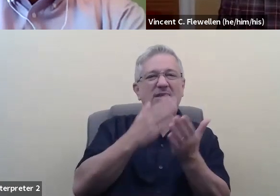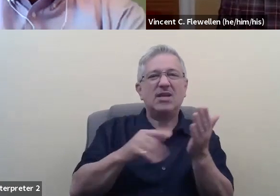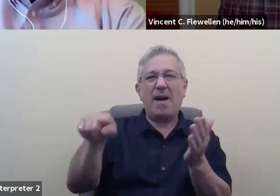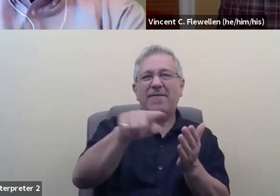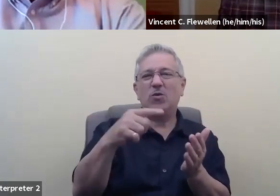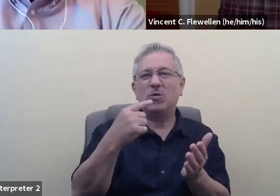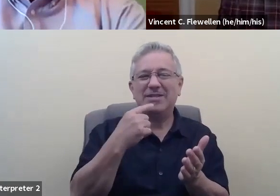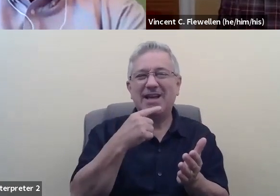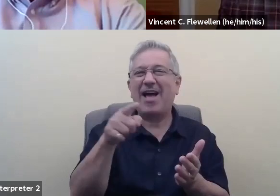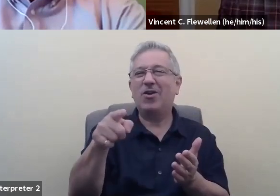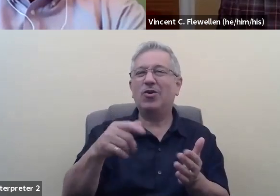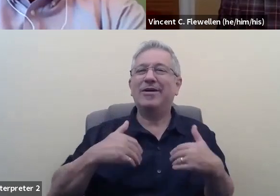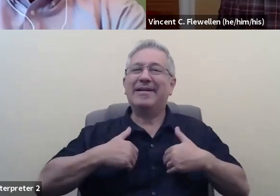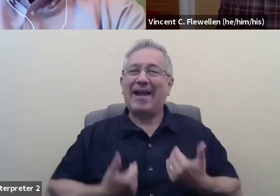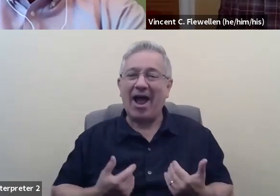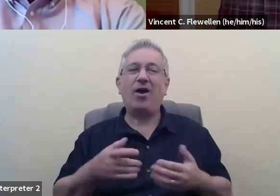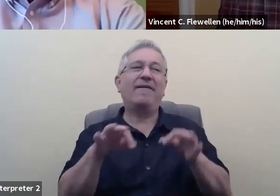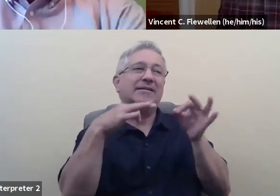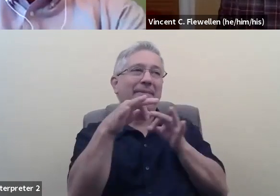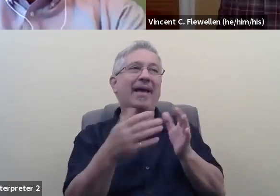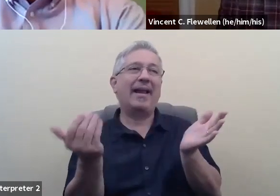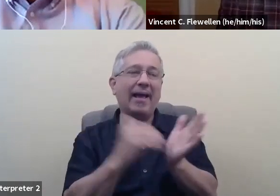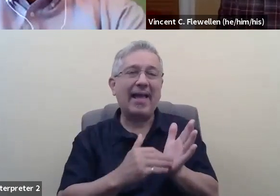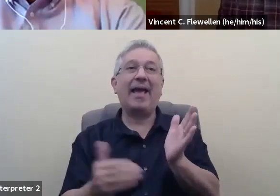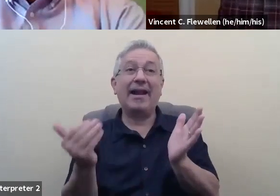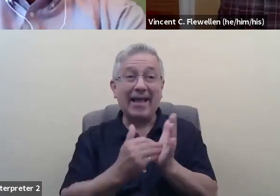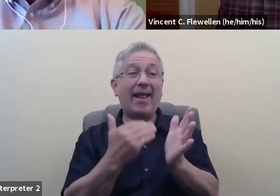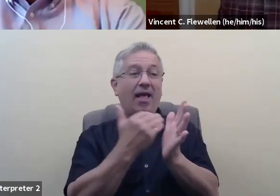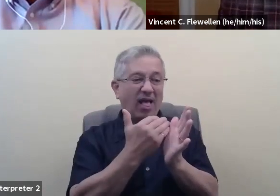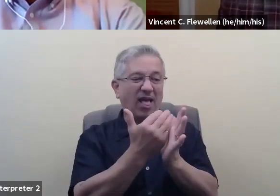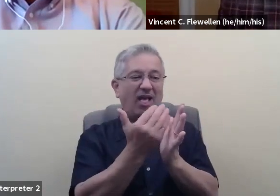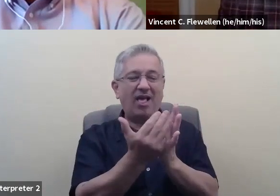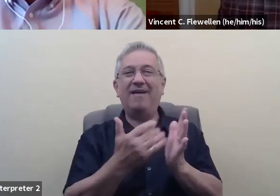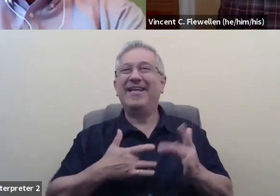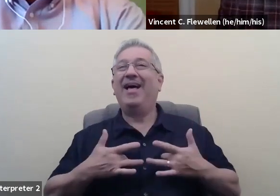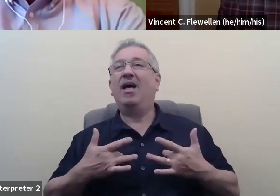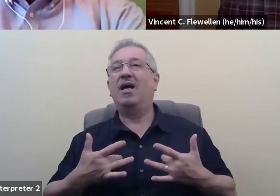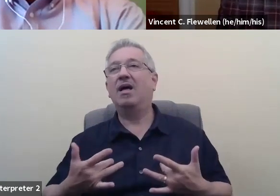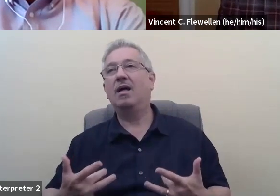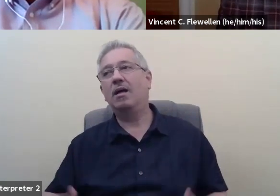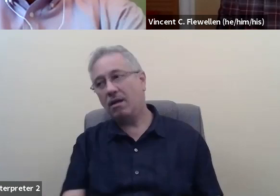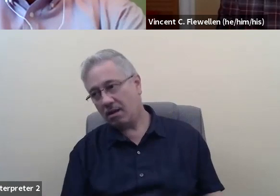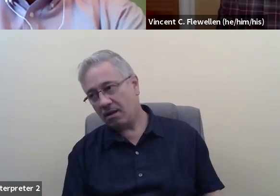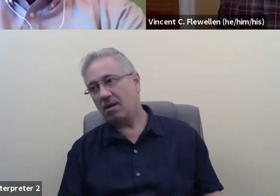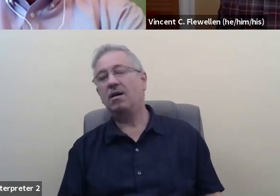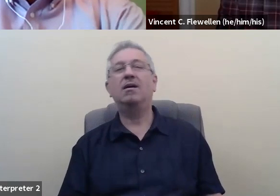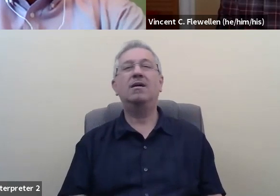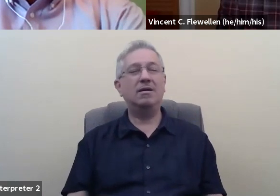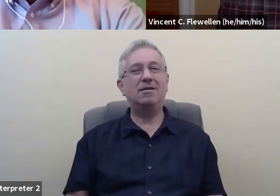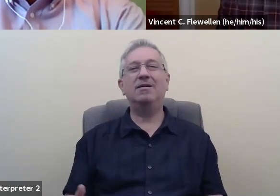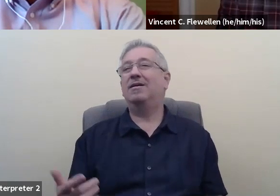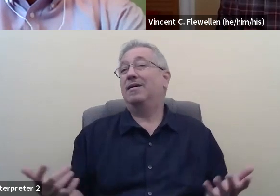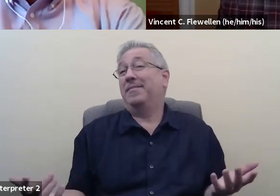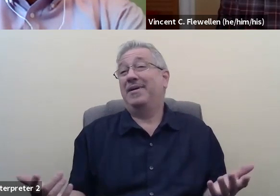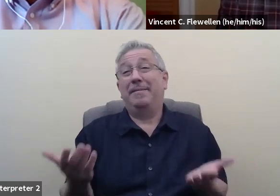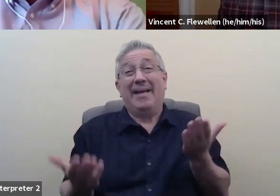of explaining. You get tired of, and we have to warn our folks in our courses and our training, look, you're probably going to be the only person